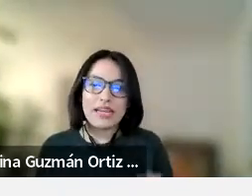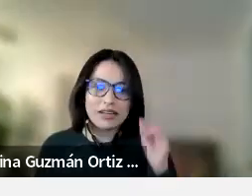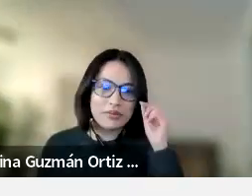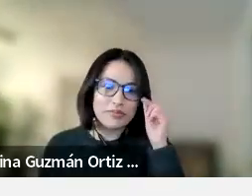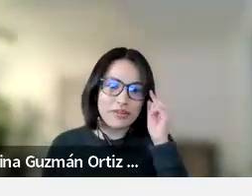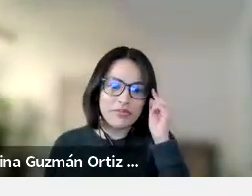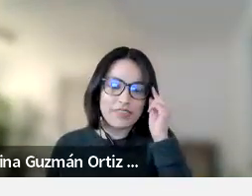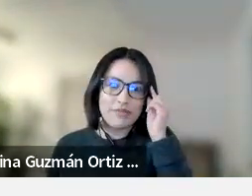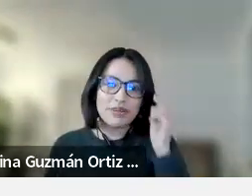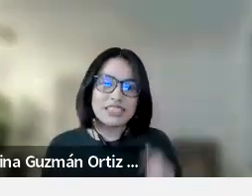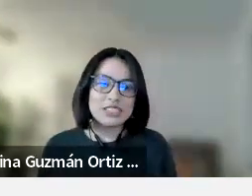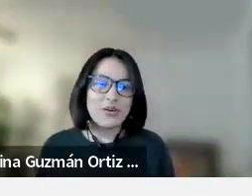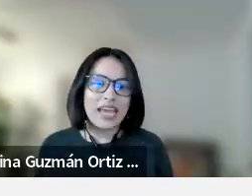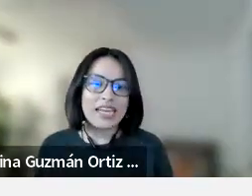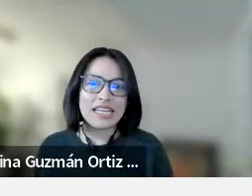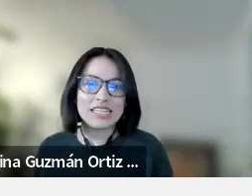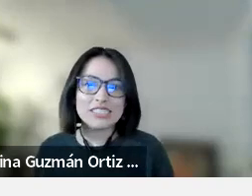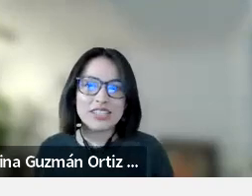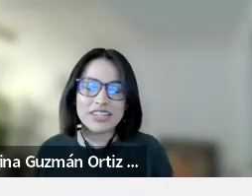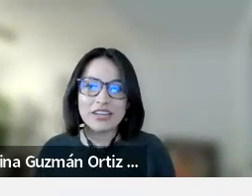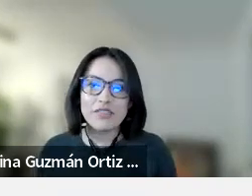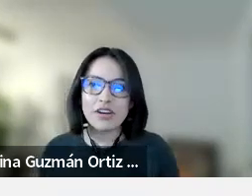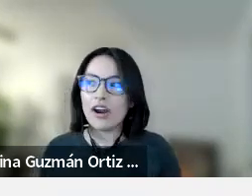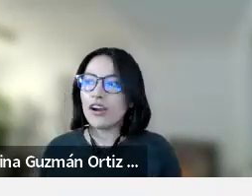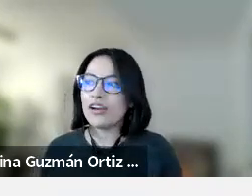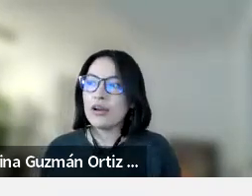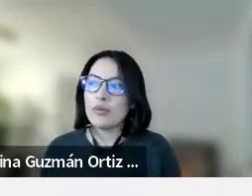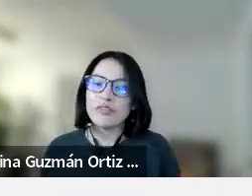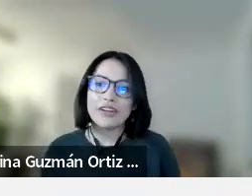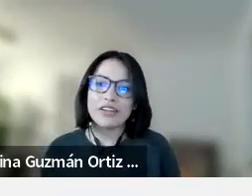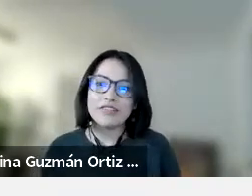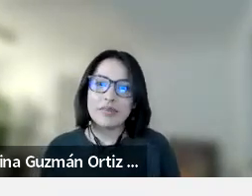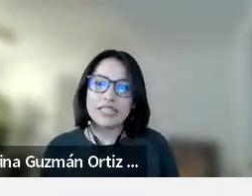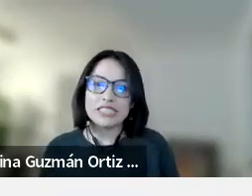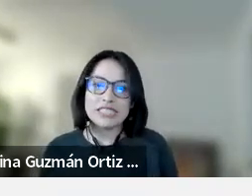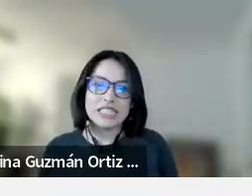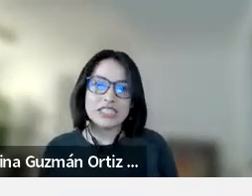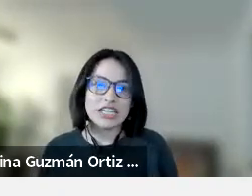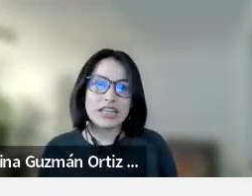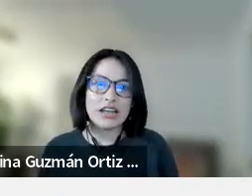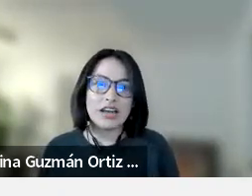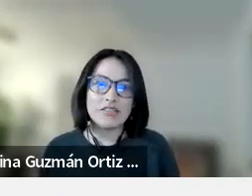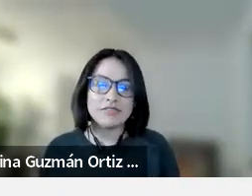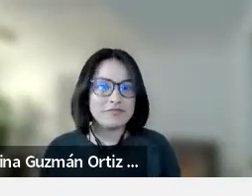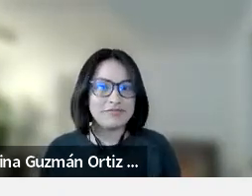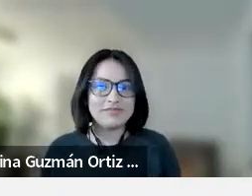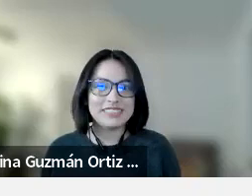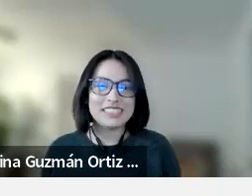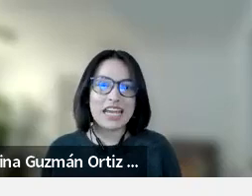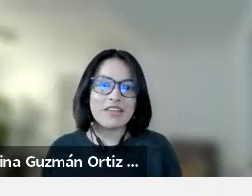All right, well, with that, we would like to go ahead and get started for our provider information session